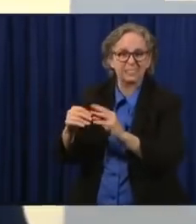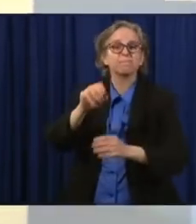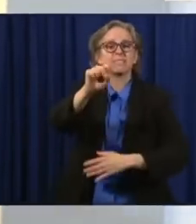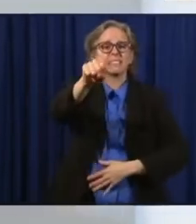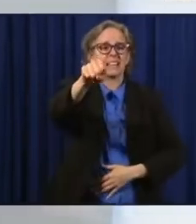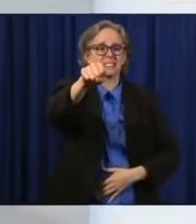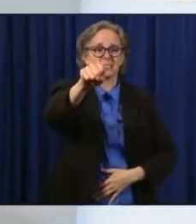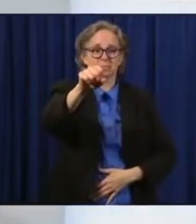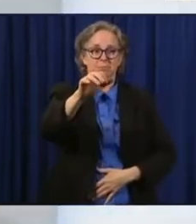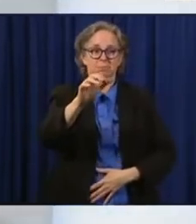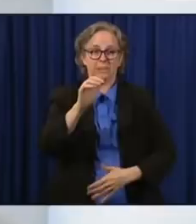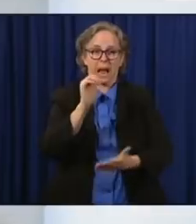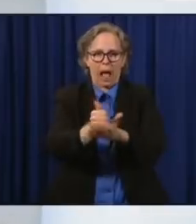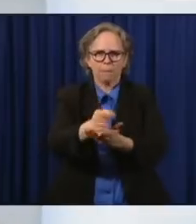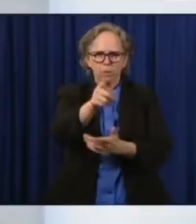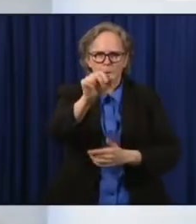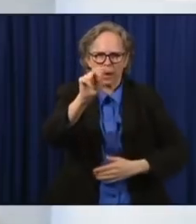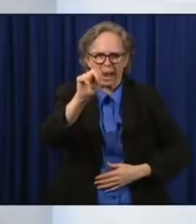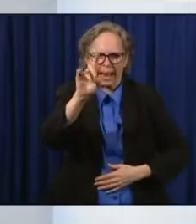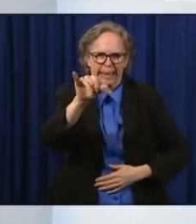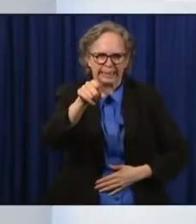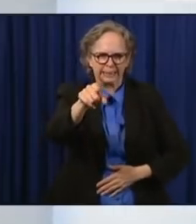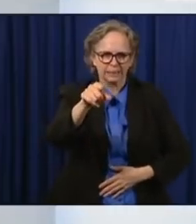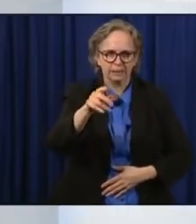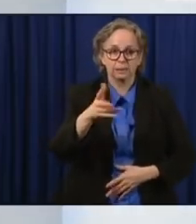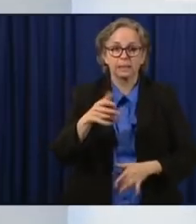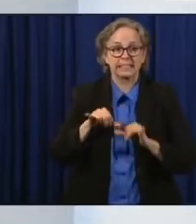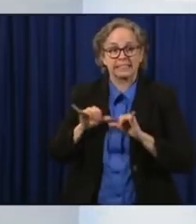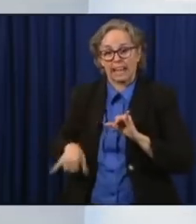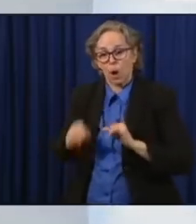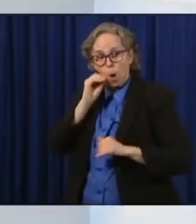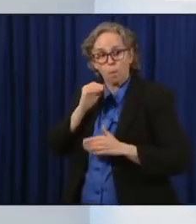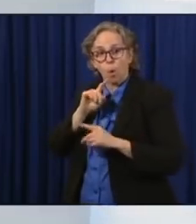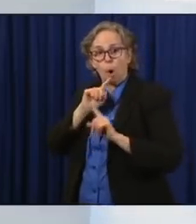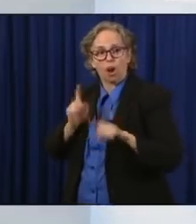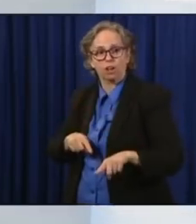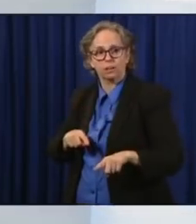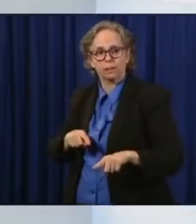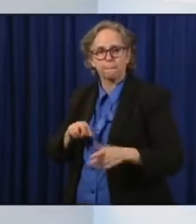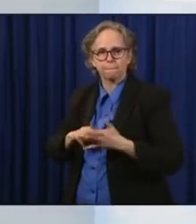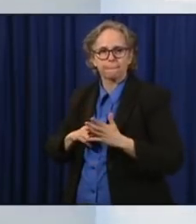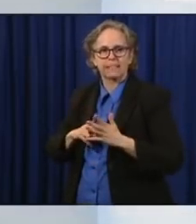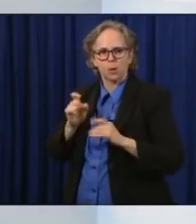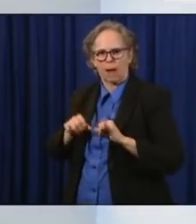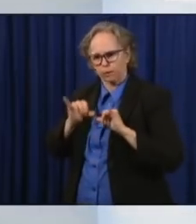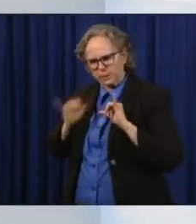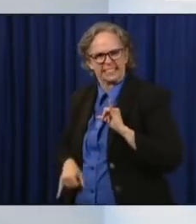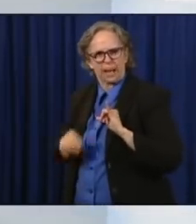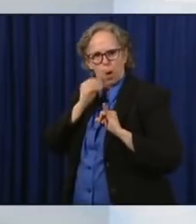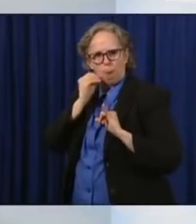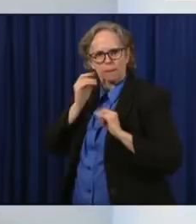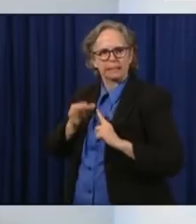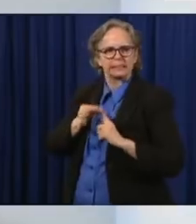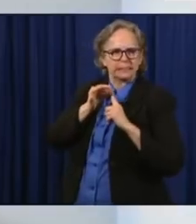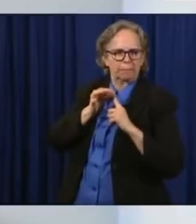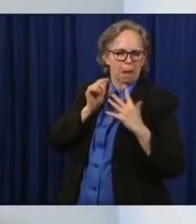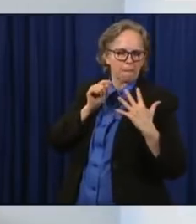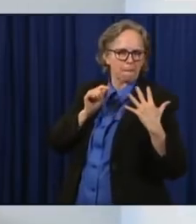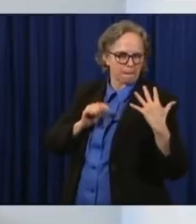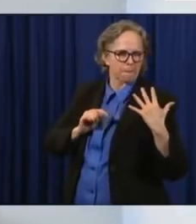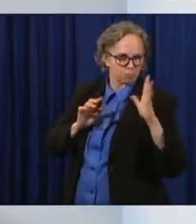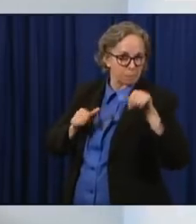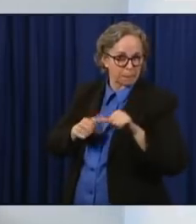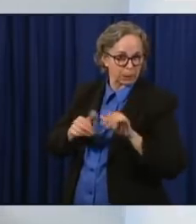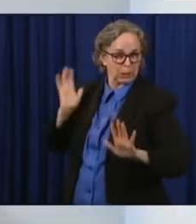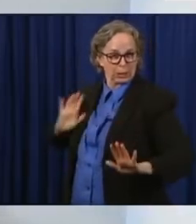with that question, the stay-at-home order technically said you had to stay at home other than these exceptions. Now it essentially